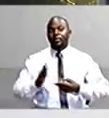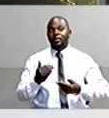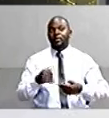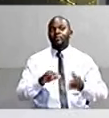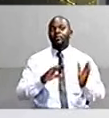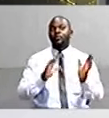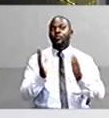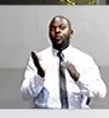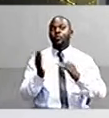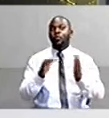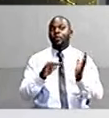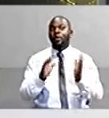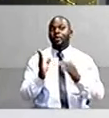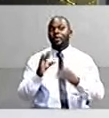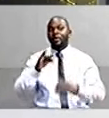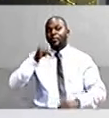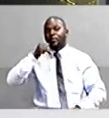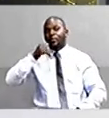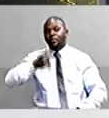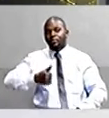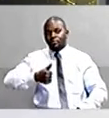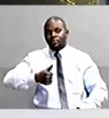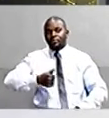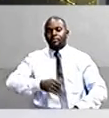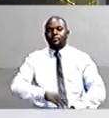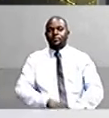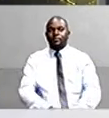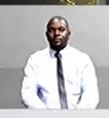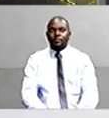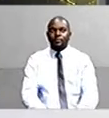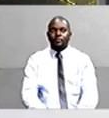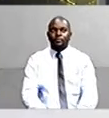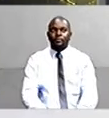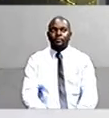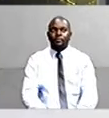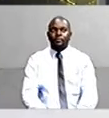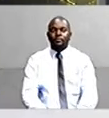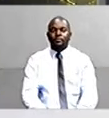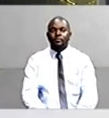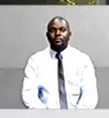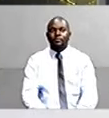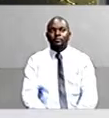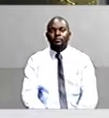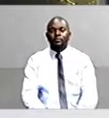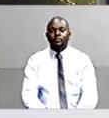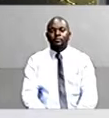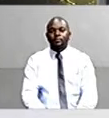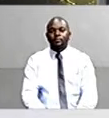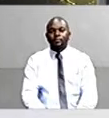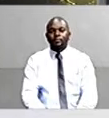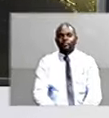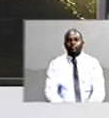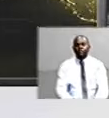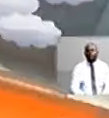now at the weather prospects for tomorrow with Kavasita Duffin and Samba at the Weather Center in